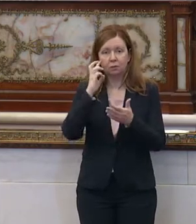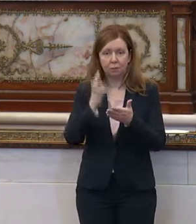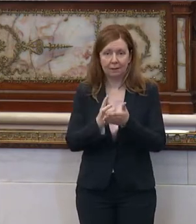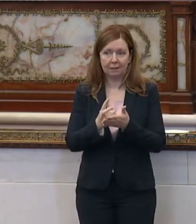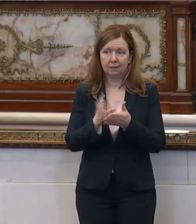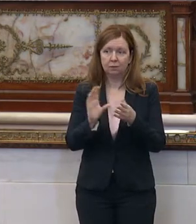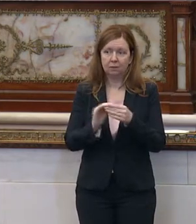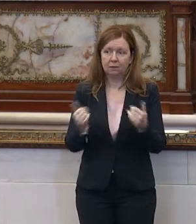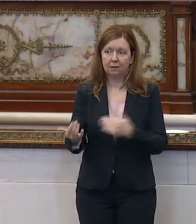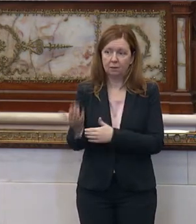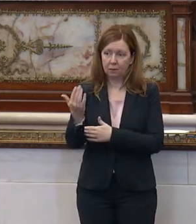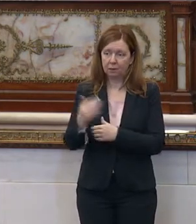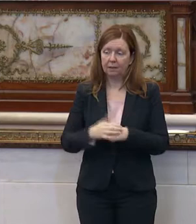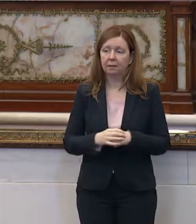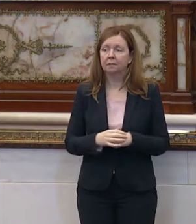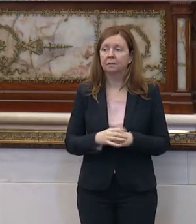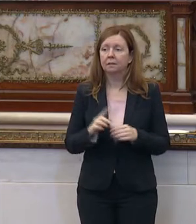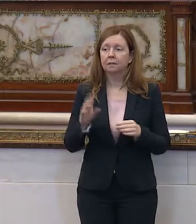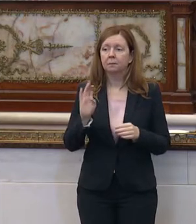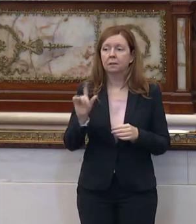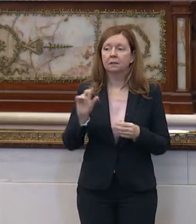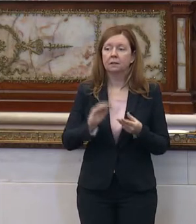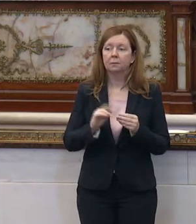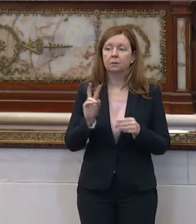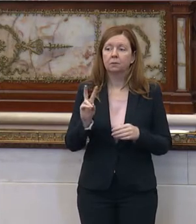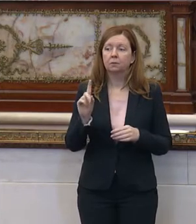to testify this morning regarding bill number